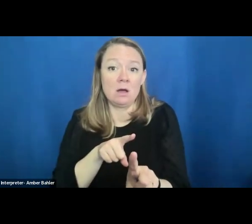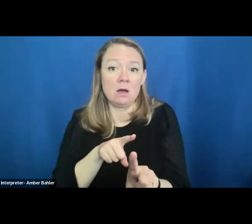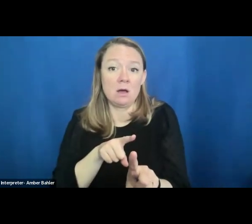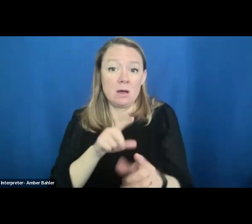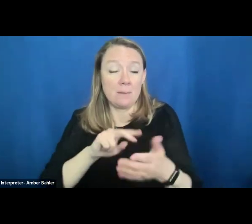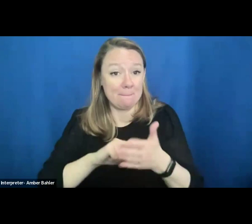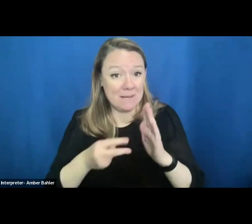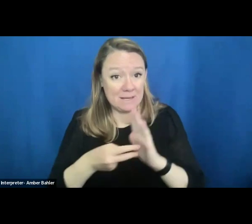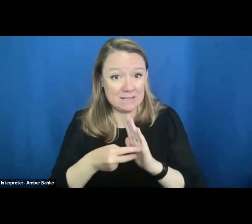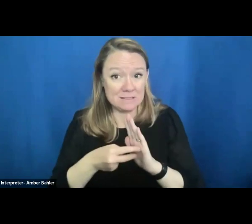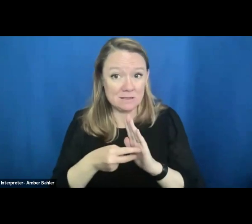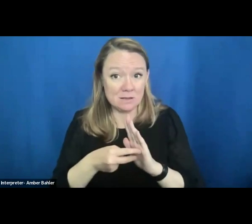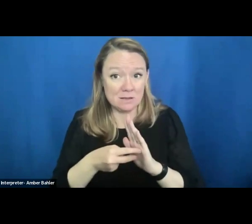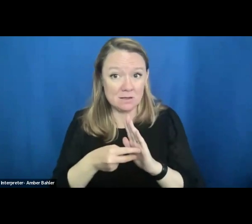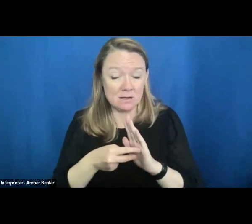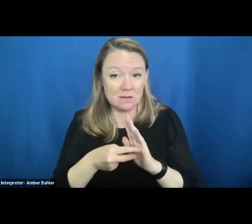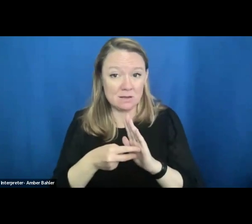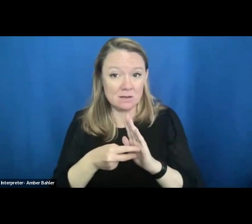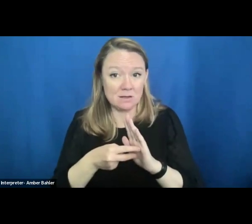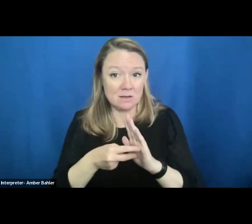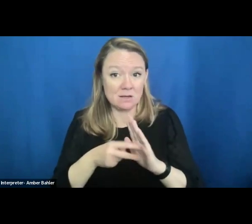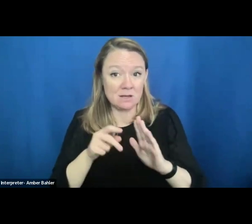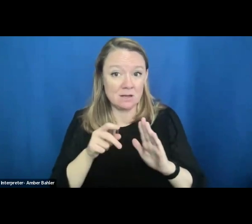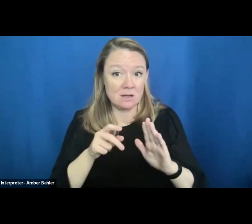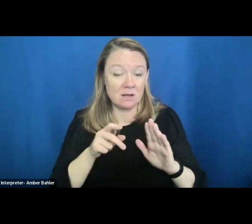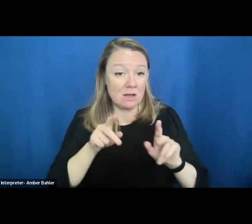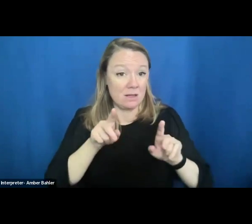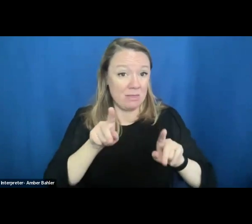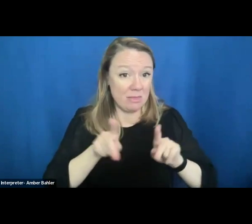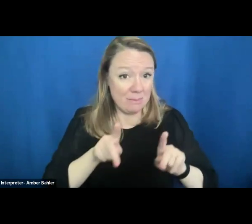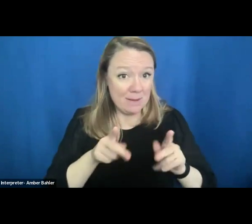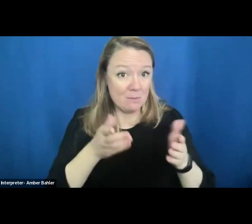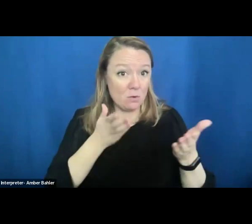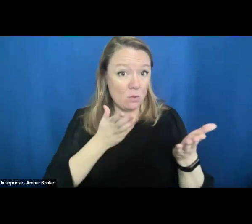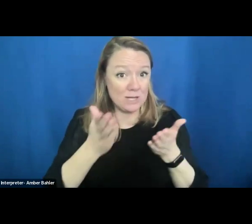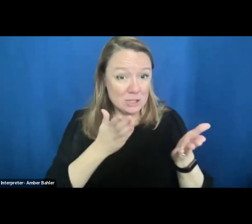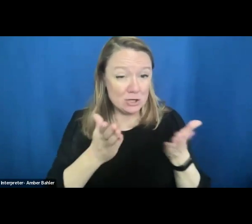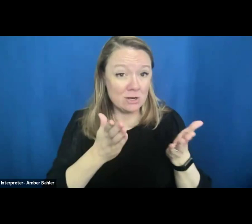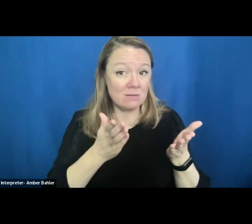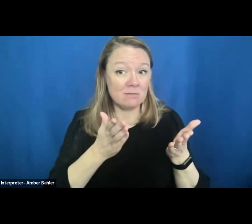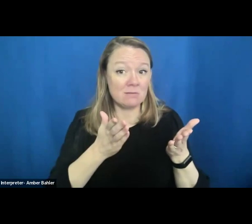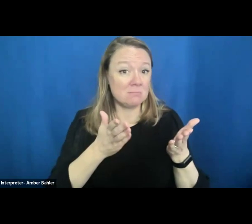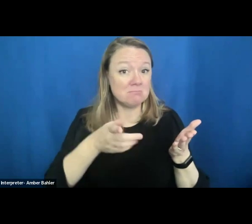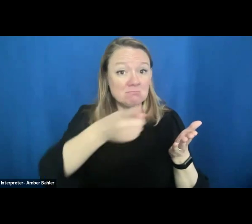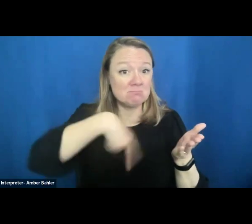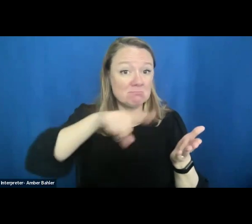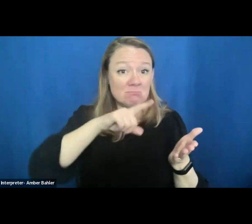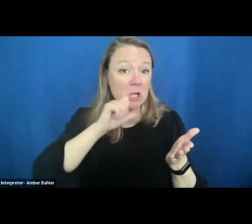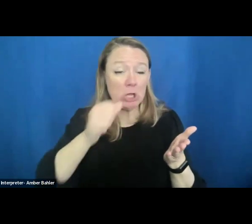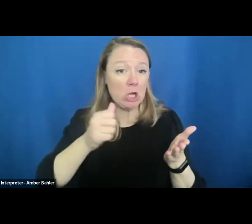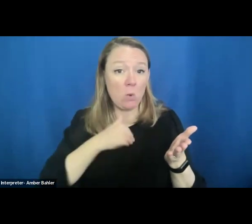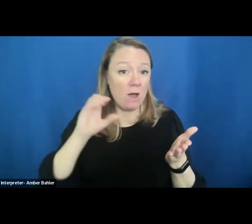have a opioid use disorder, substance use disorder overall is that's it doesn't